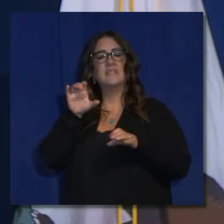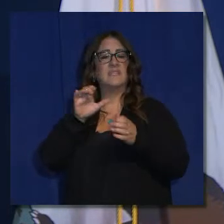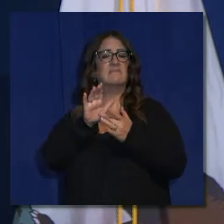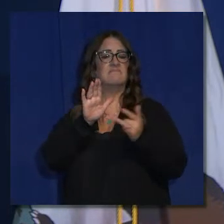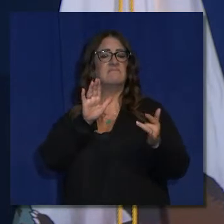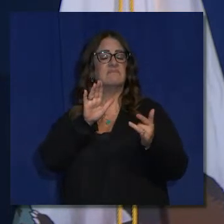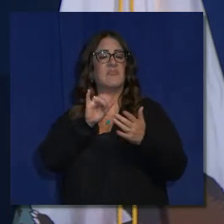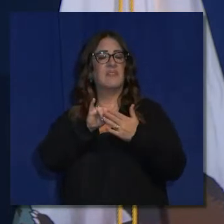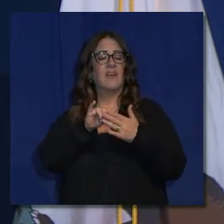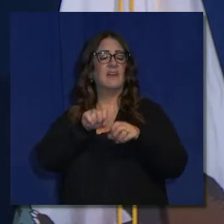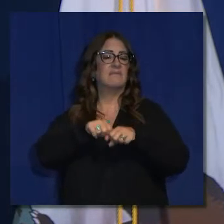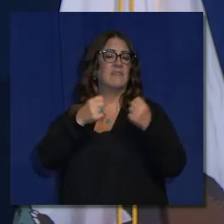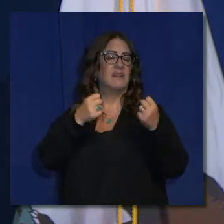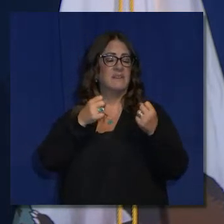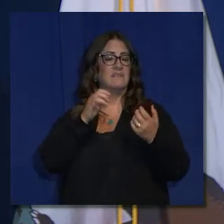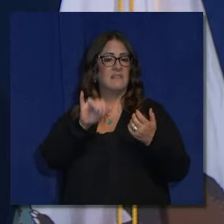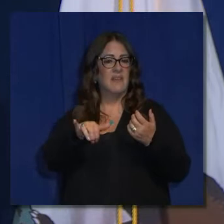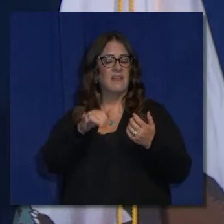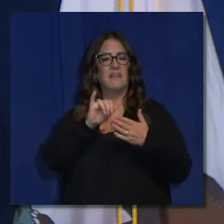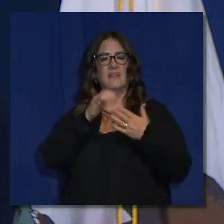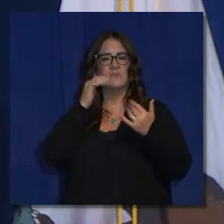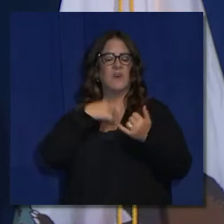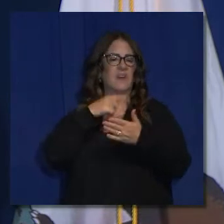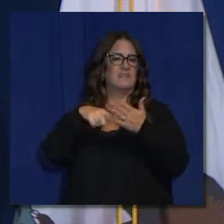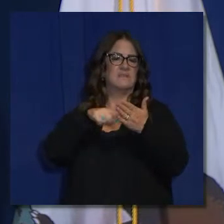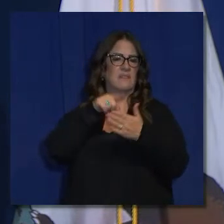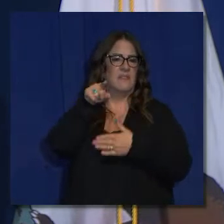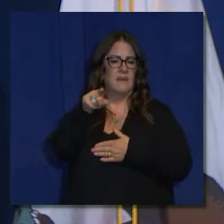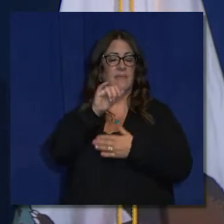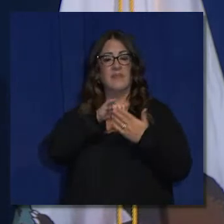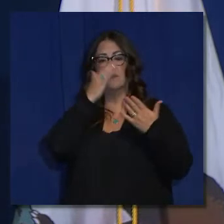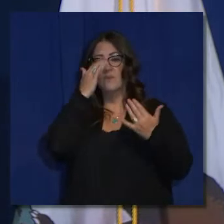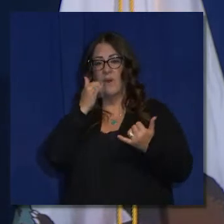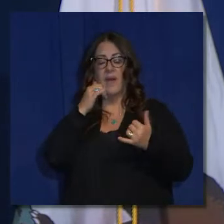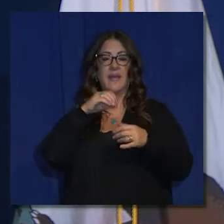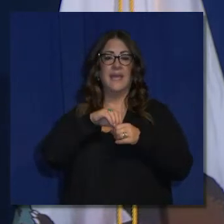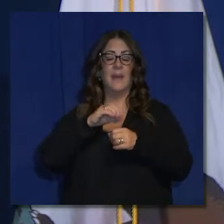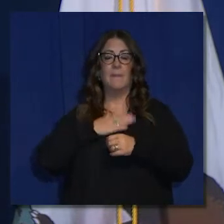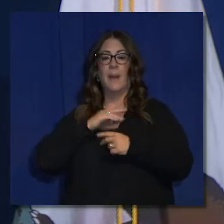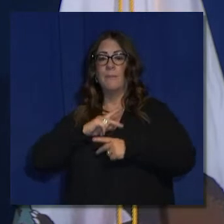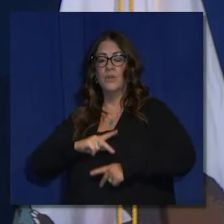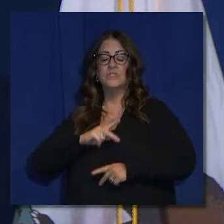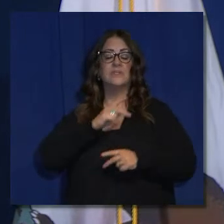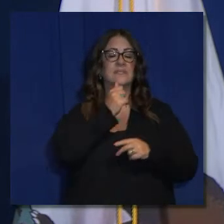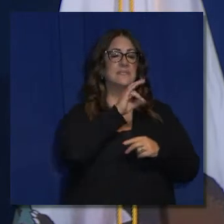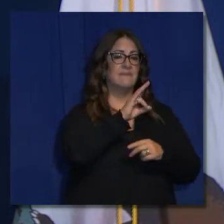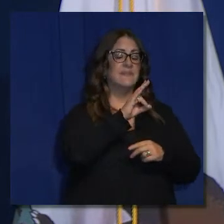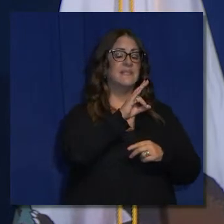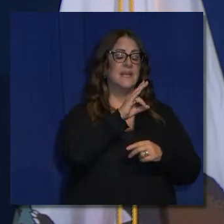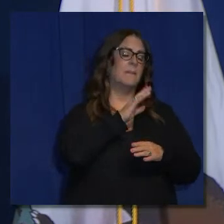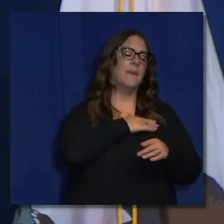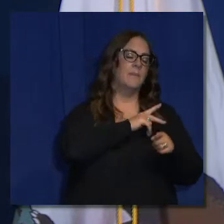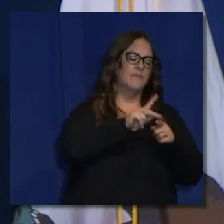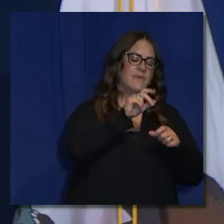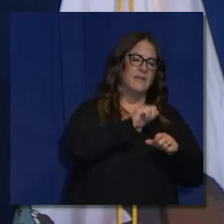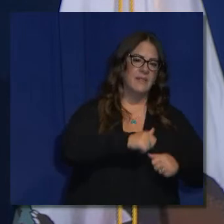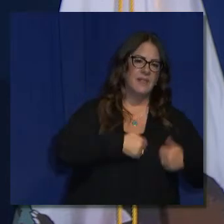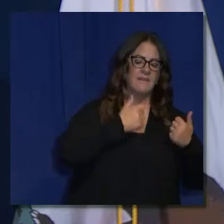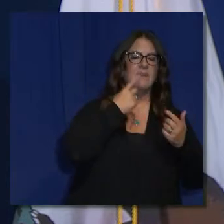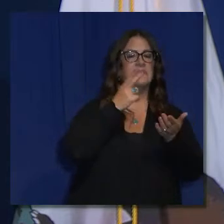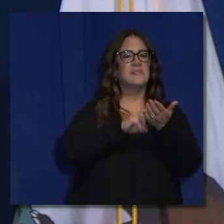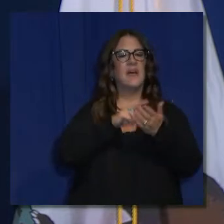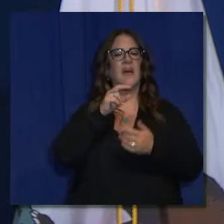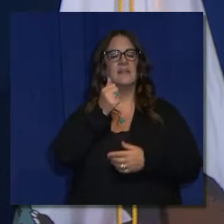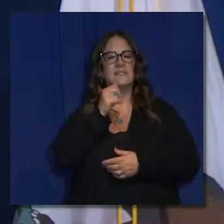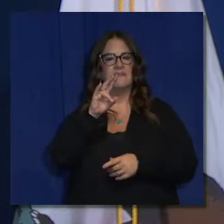my professional life. All of us have. That's why I've signed 17 CEQA bills since I've been governor. So that's